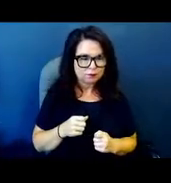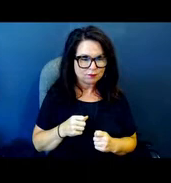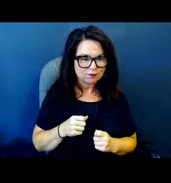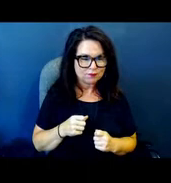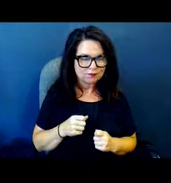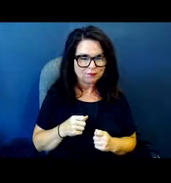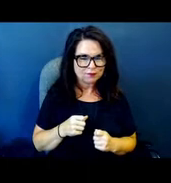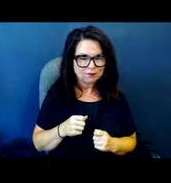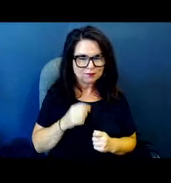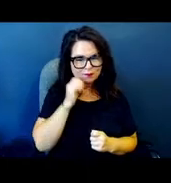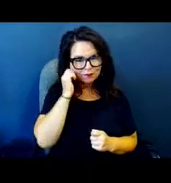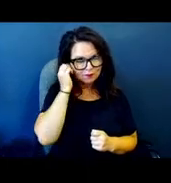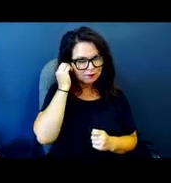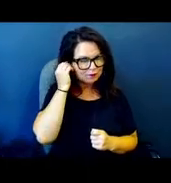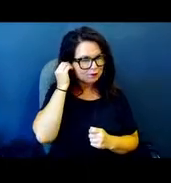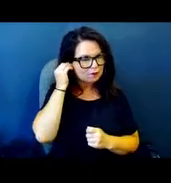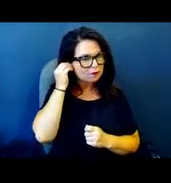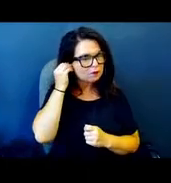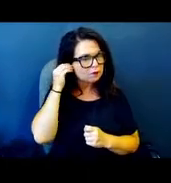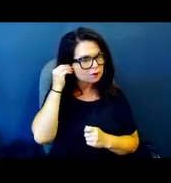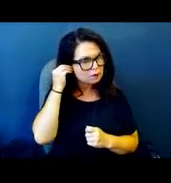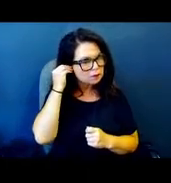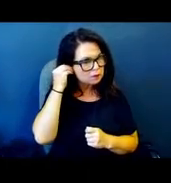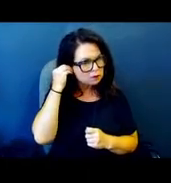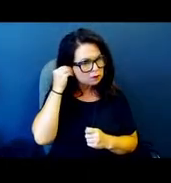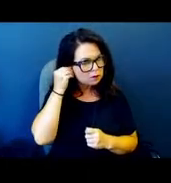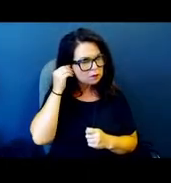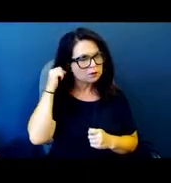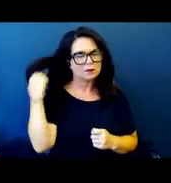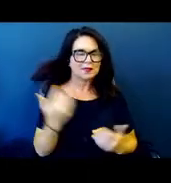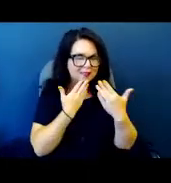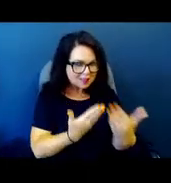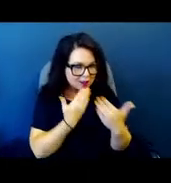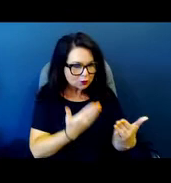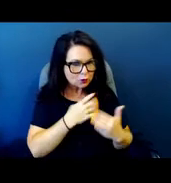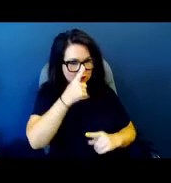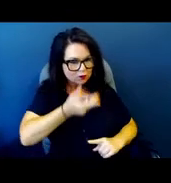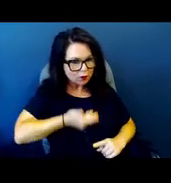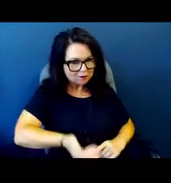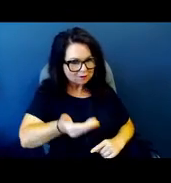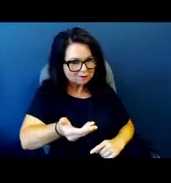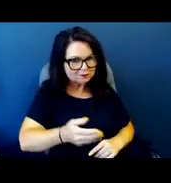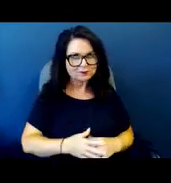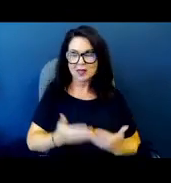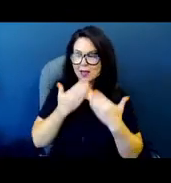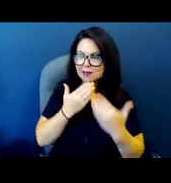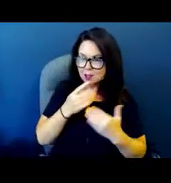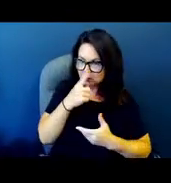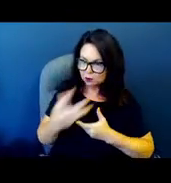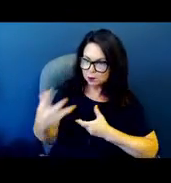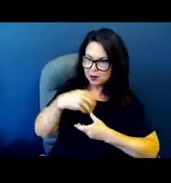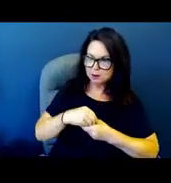Whoops. Well, Thank you for having me. Thank you for being a part of our